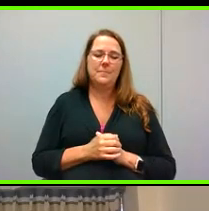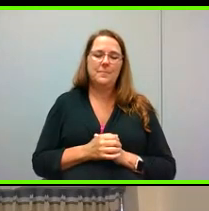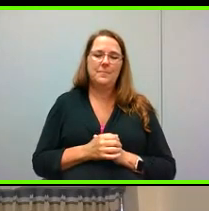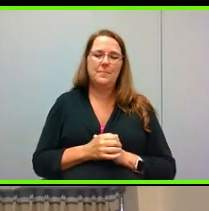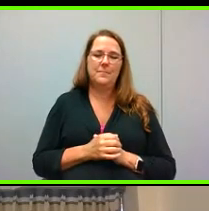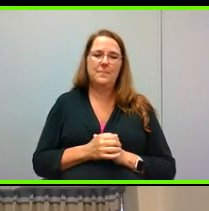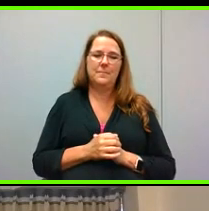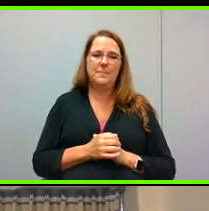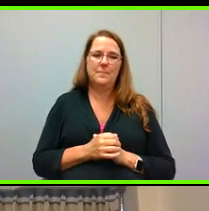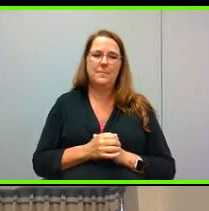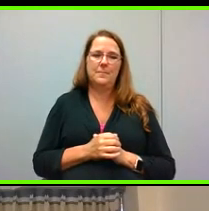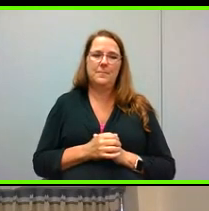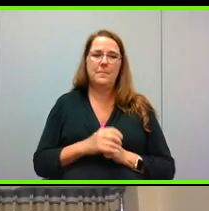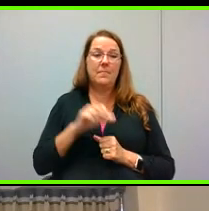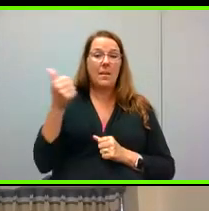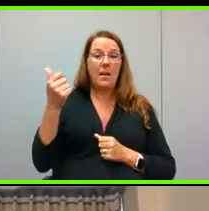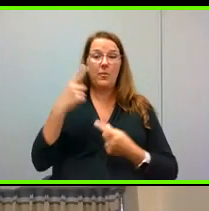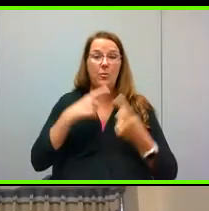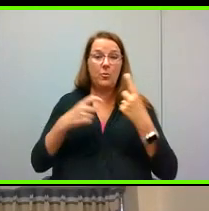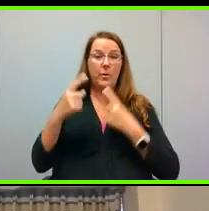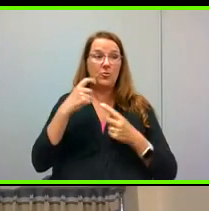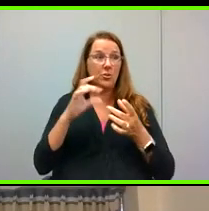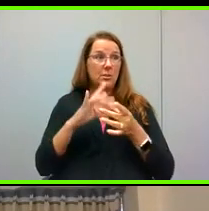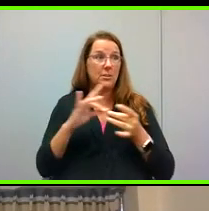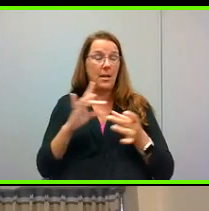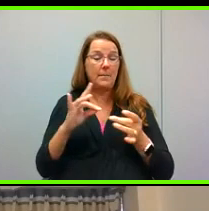Other questions, comments?